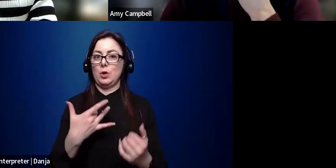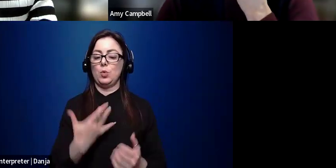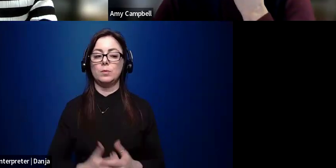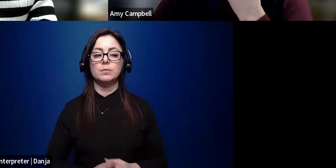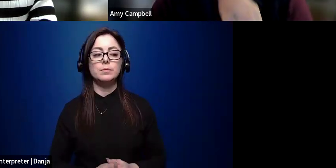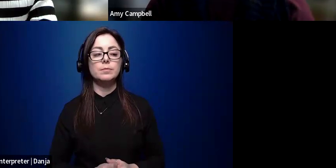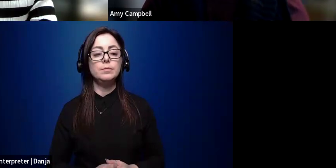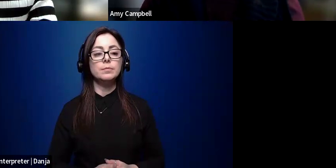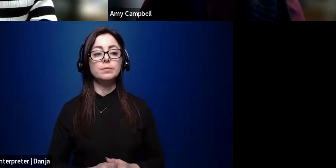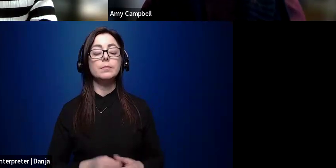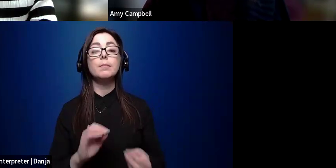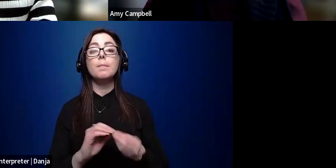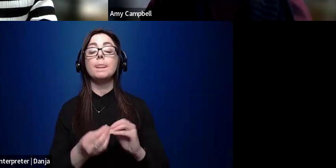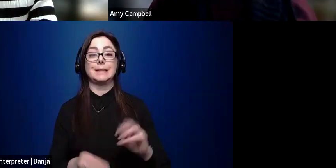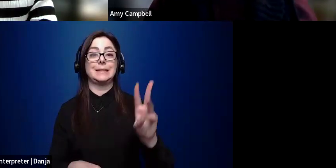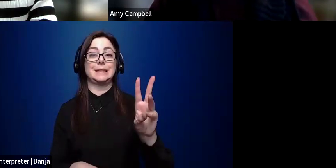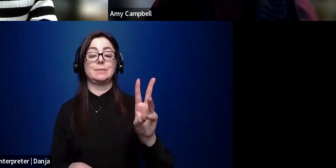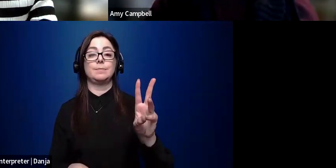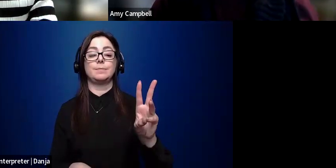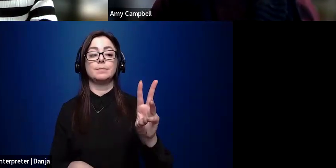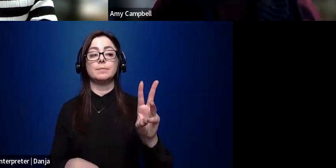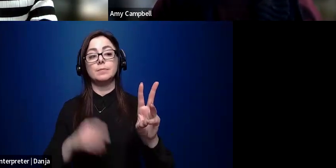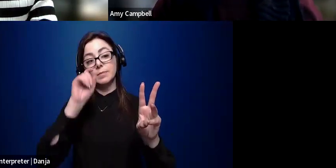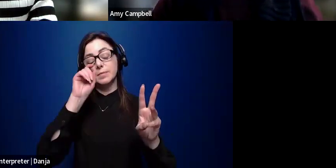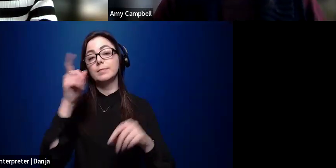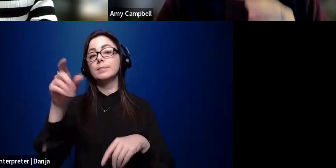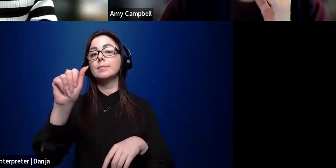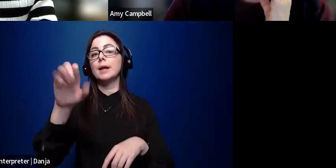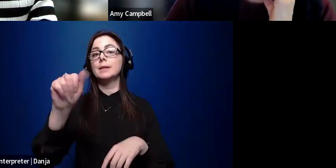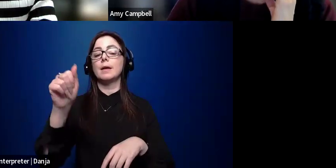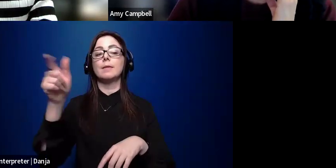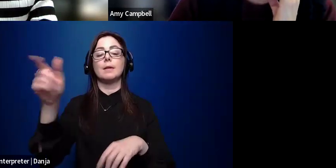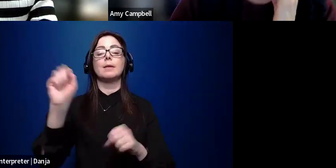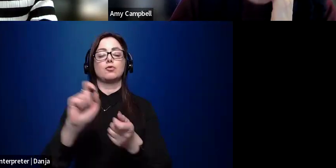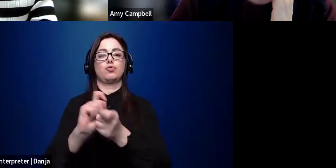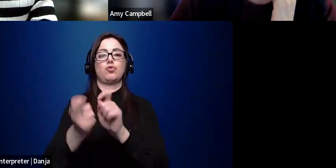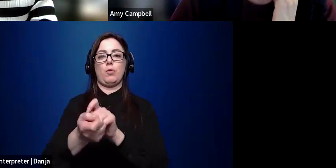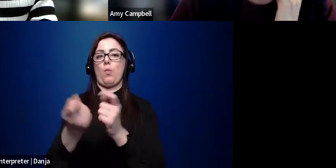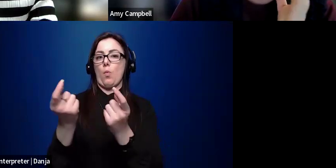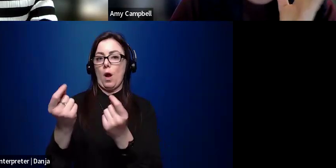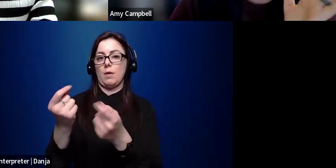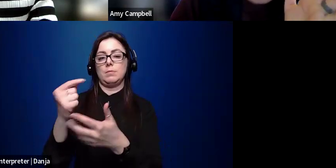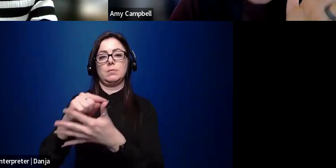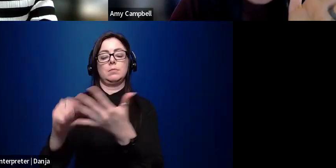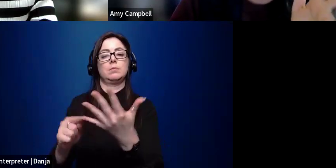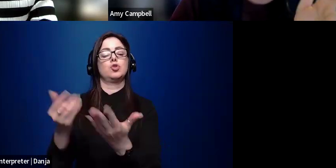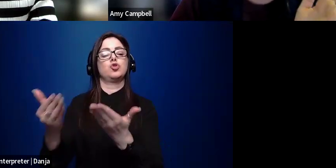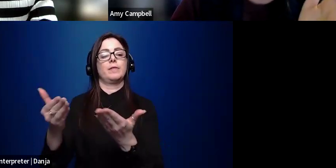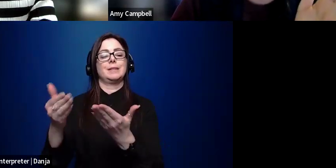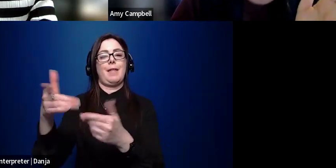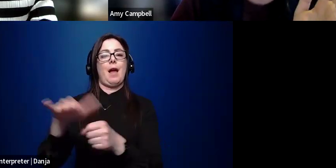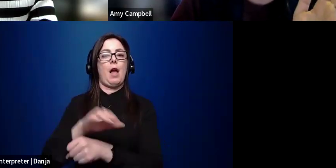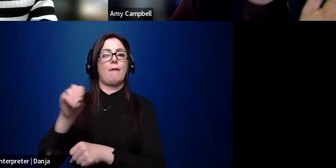Number 6 is change what is covered under the ACA. And I want to mention